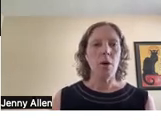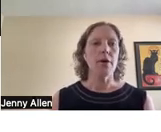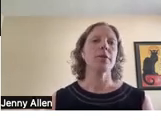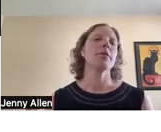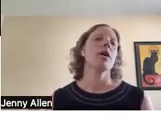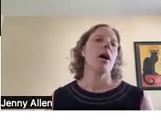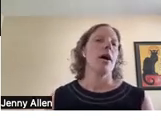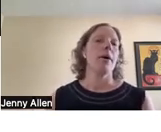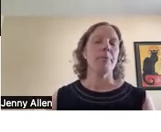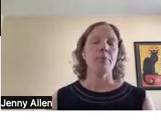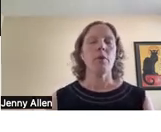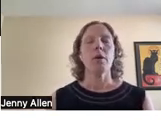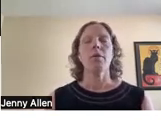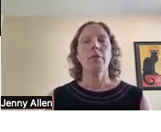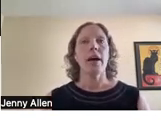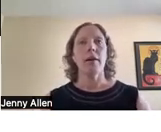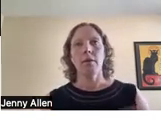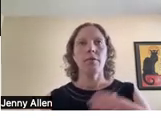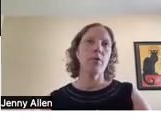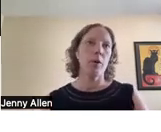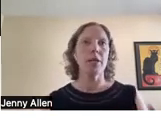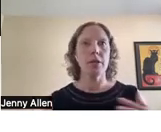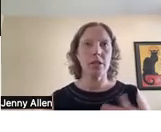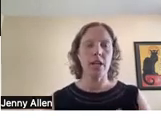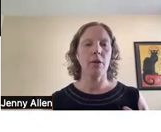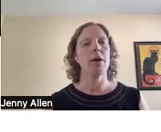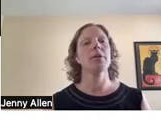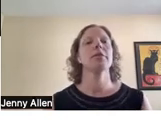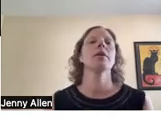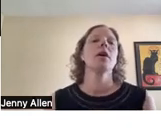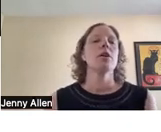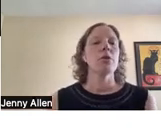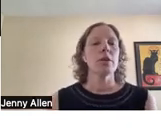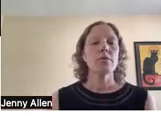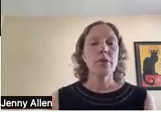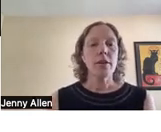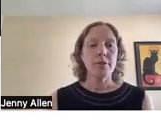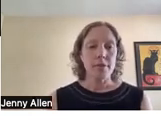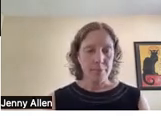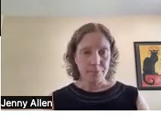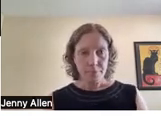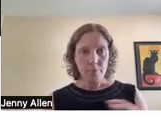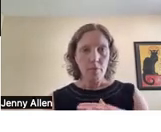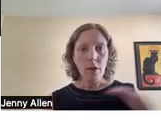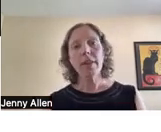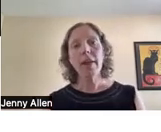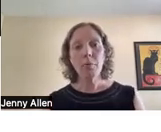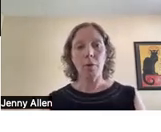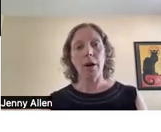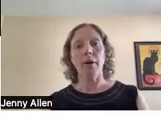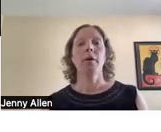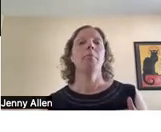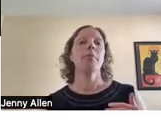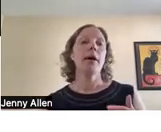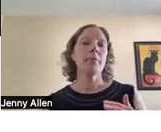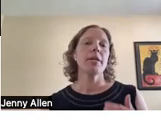tropical waters that form in the shallow waters. So these reefs, they like warm